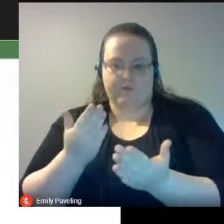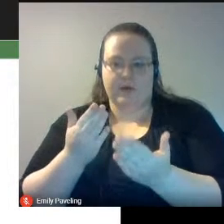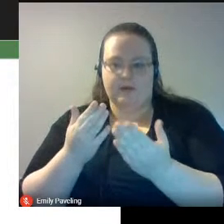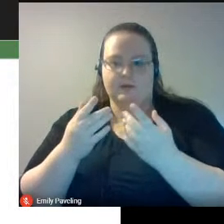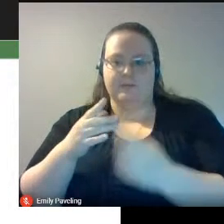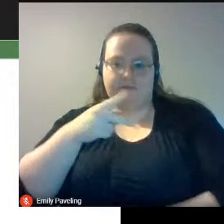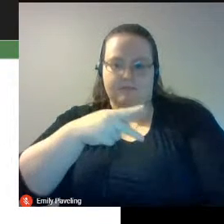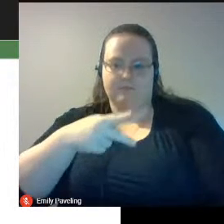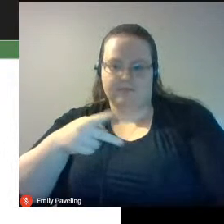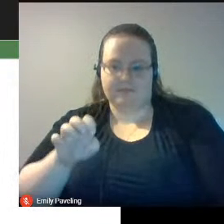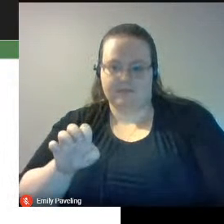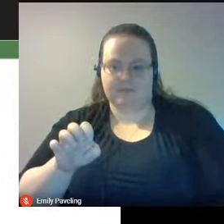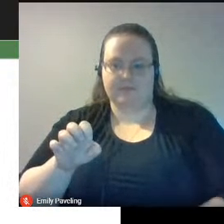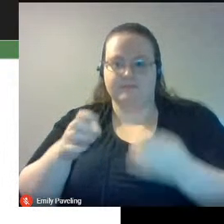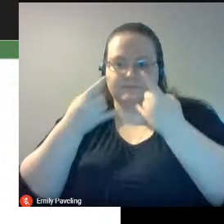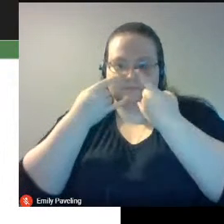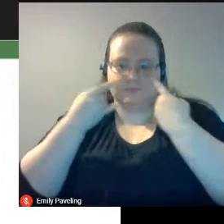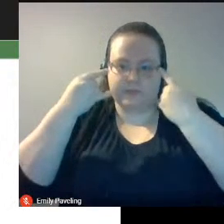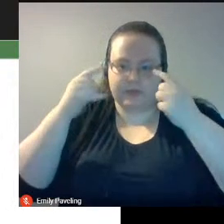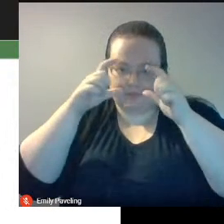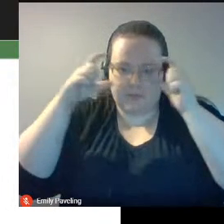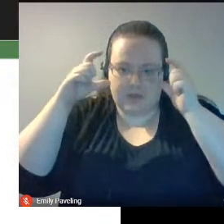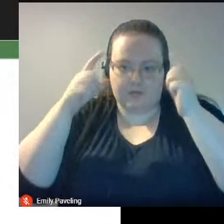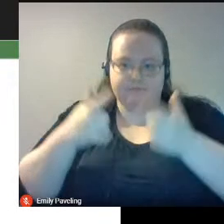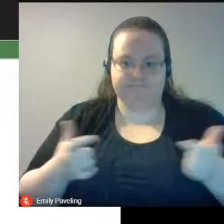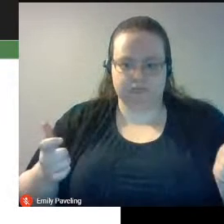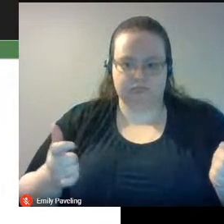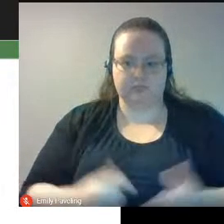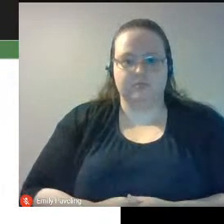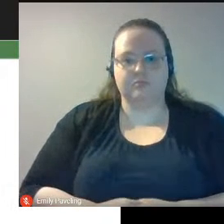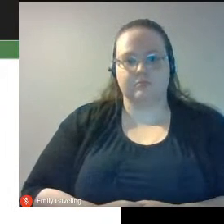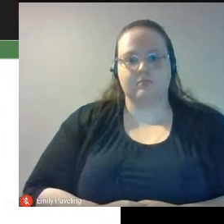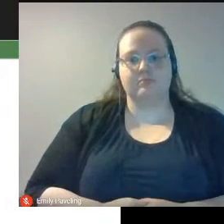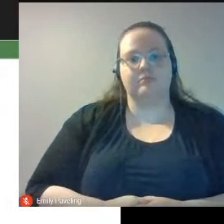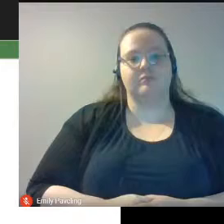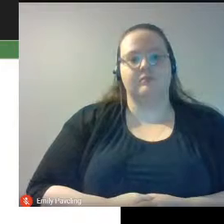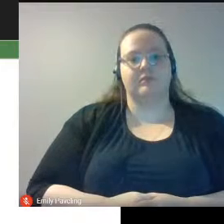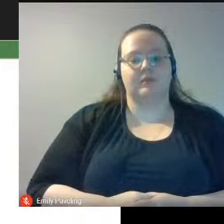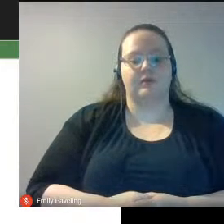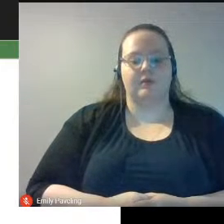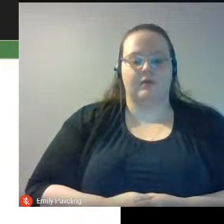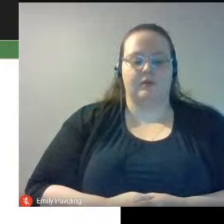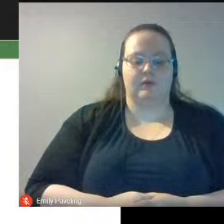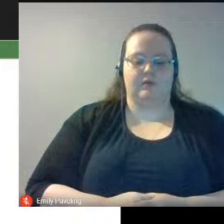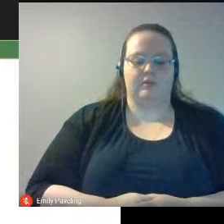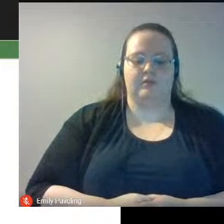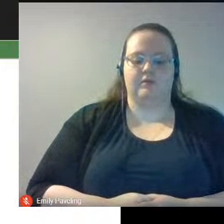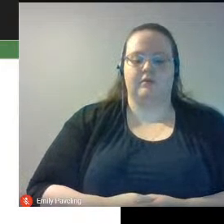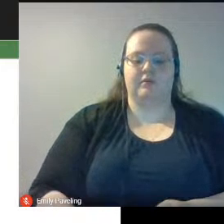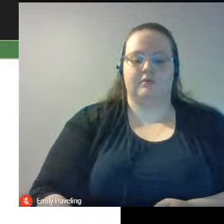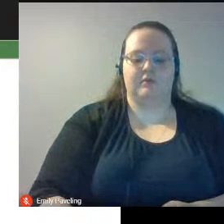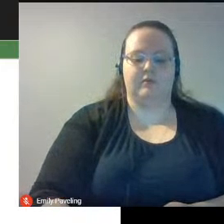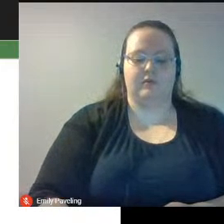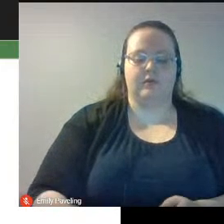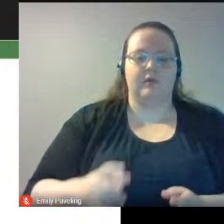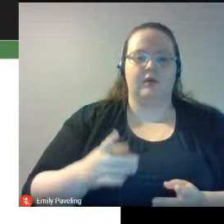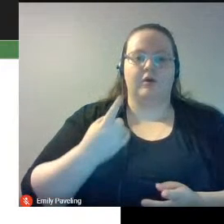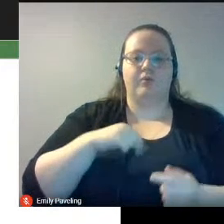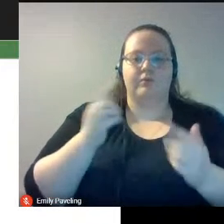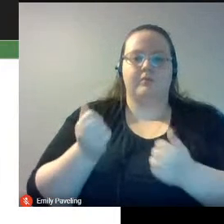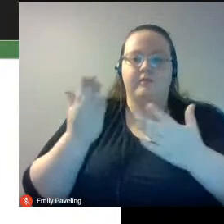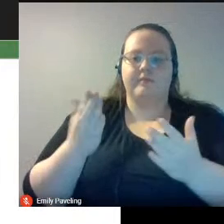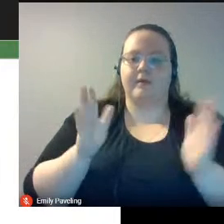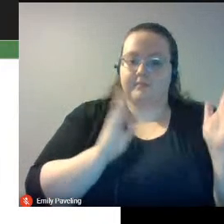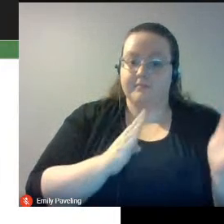Additionally, we provide support with the development of safe school reopening plans. We don't approve the plans at the local level, but we